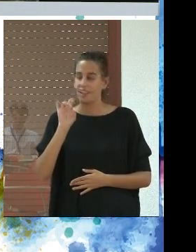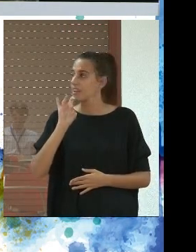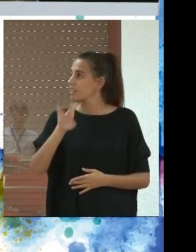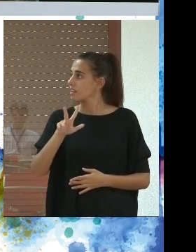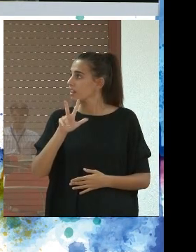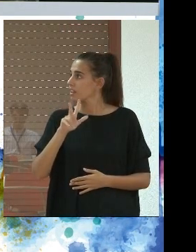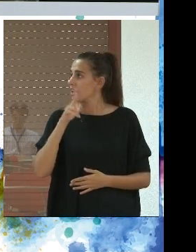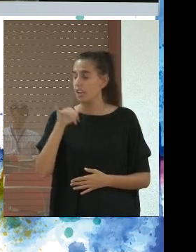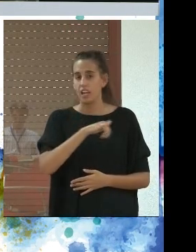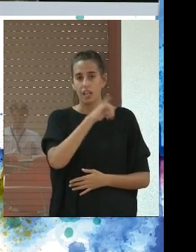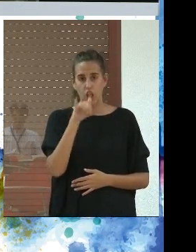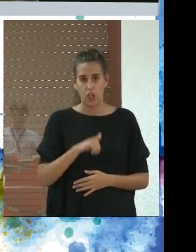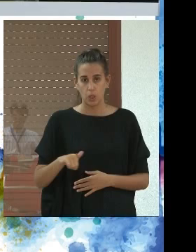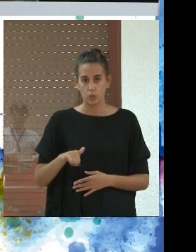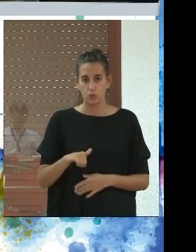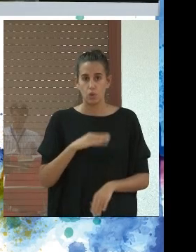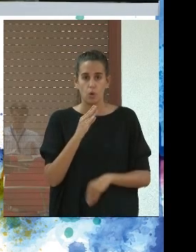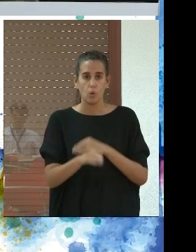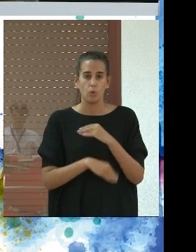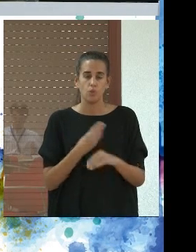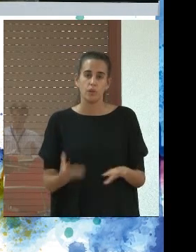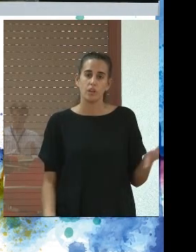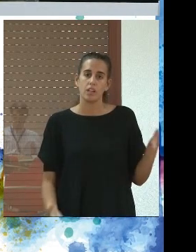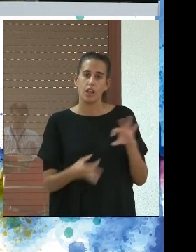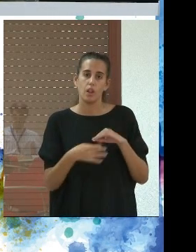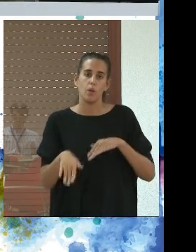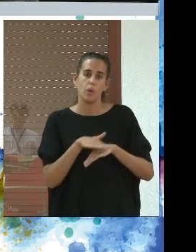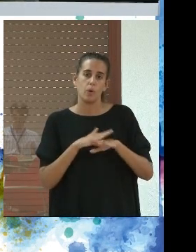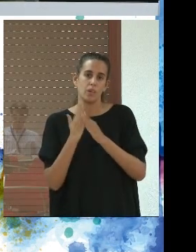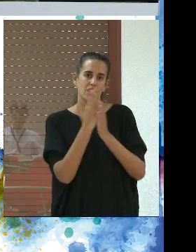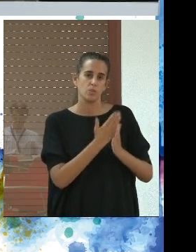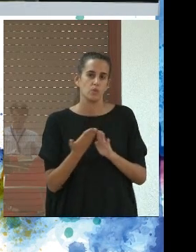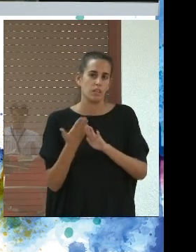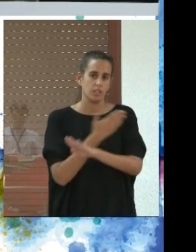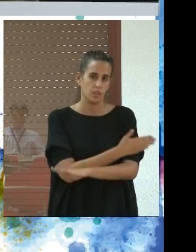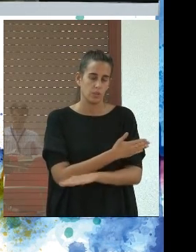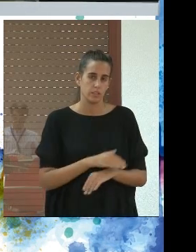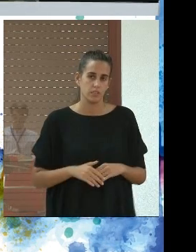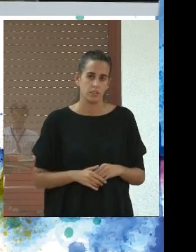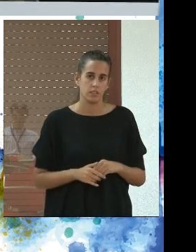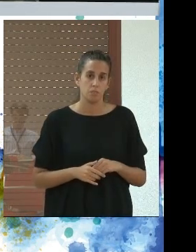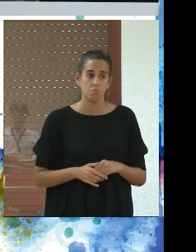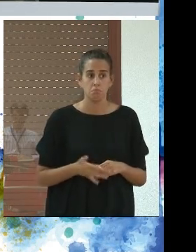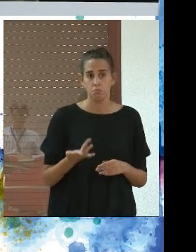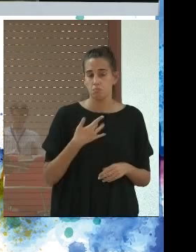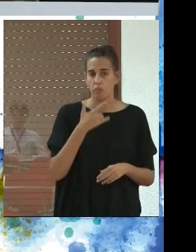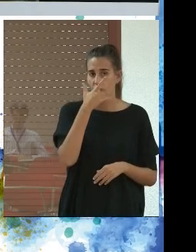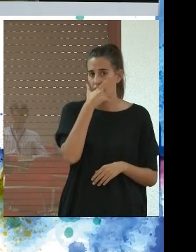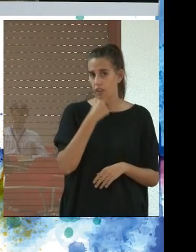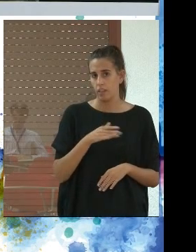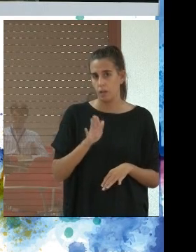experiments: 8, 11, 12, and 15 hertz that were used on previous